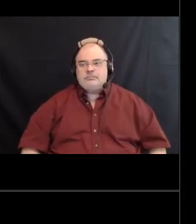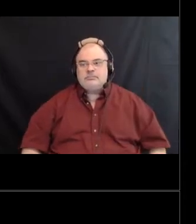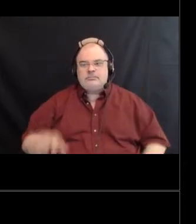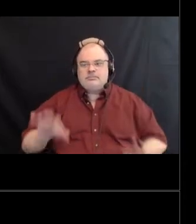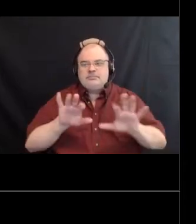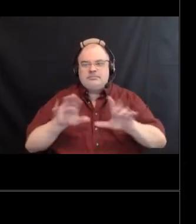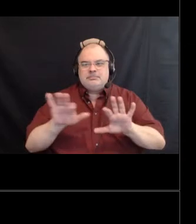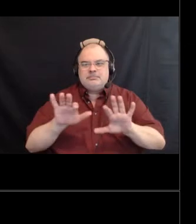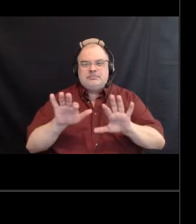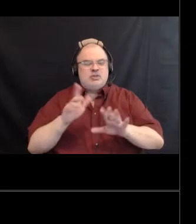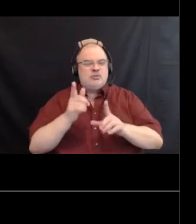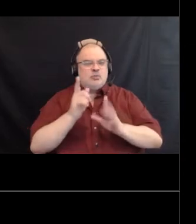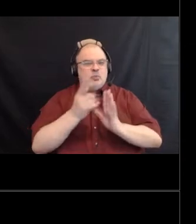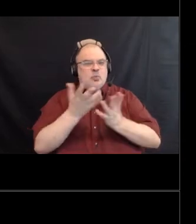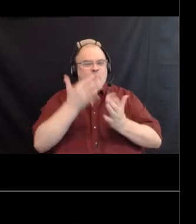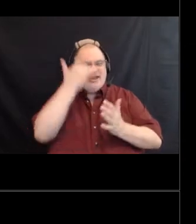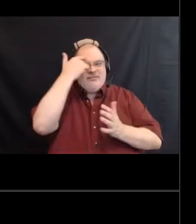in.